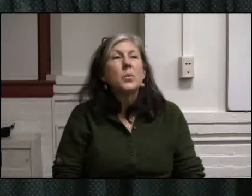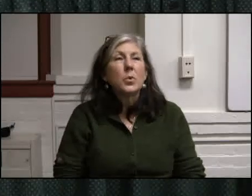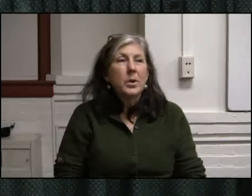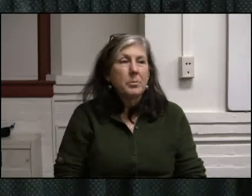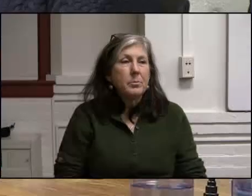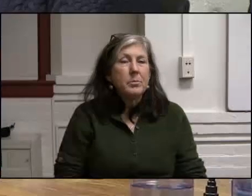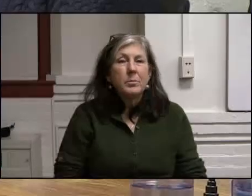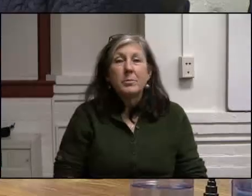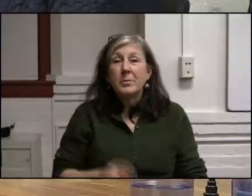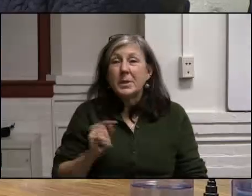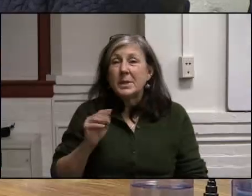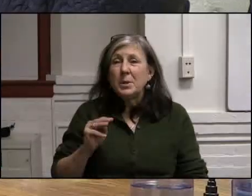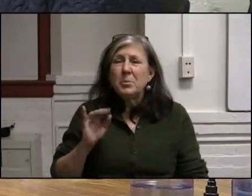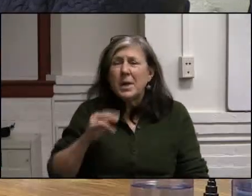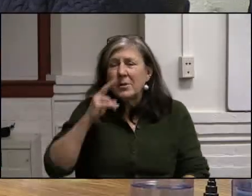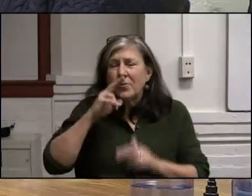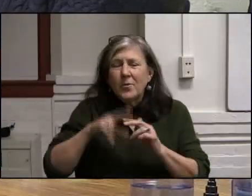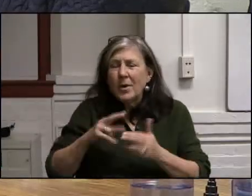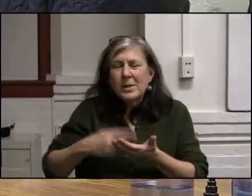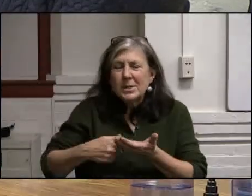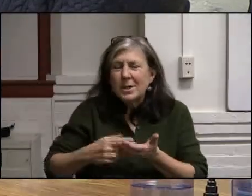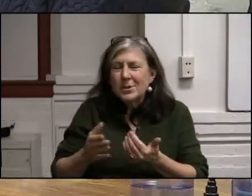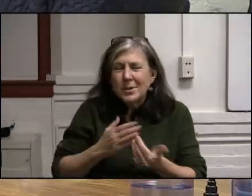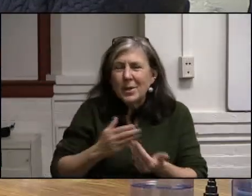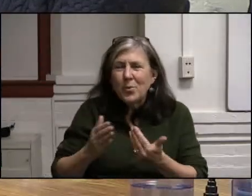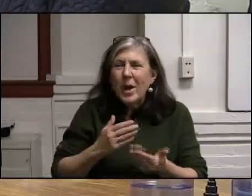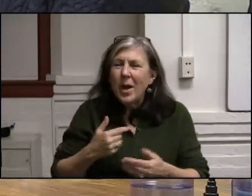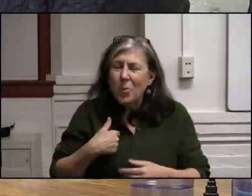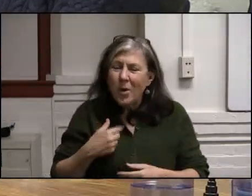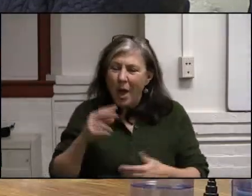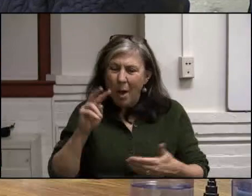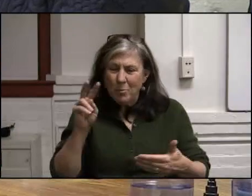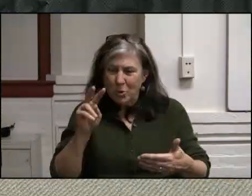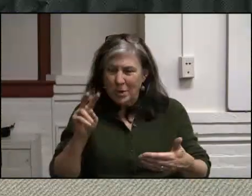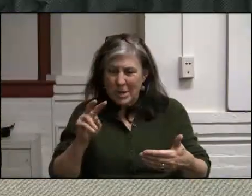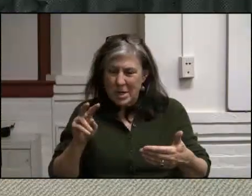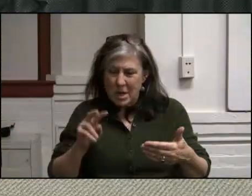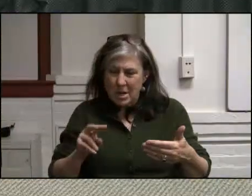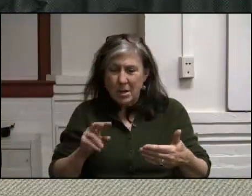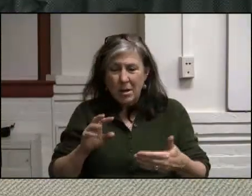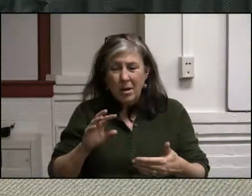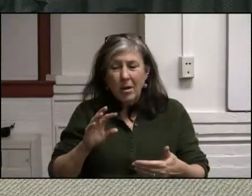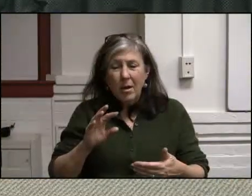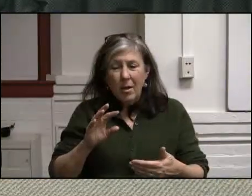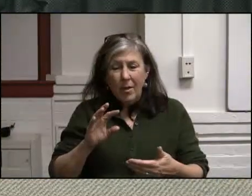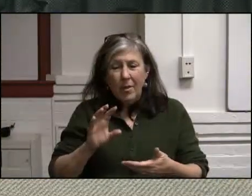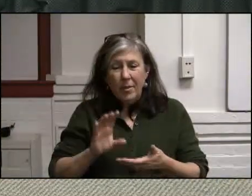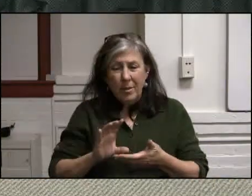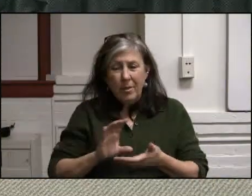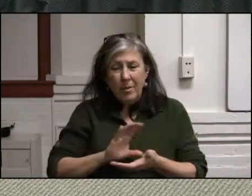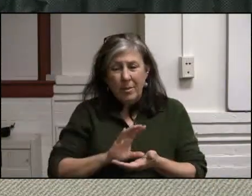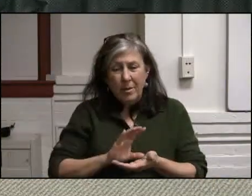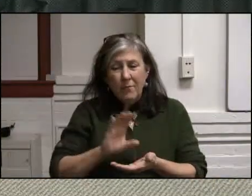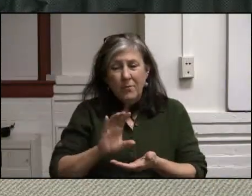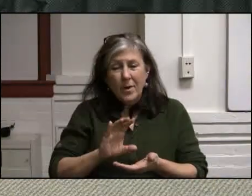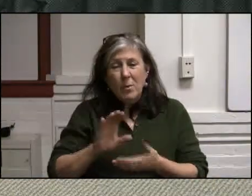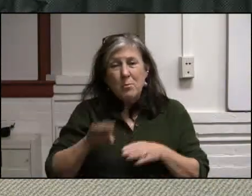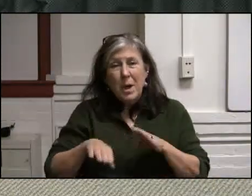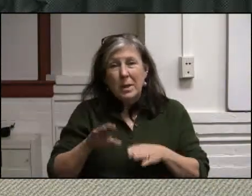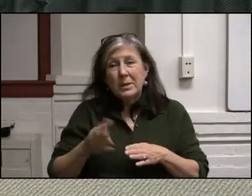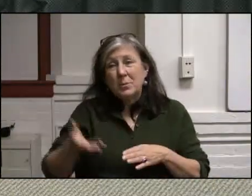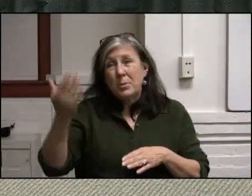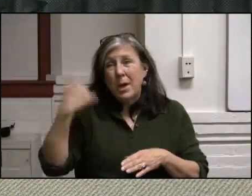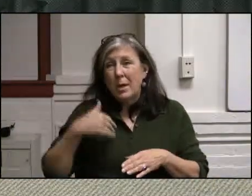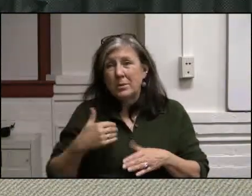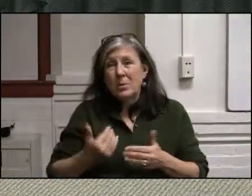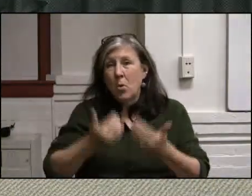And that's always a fun discussion, anyway. Well, I'm looking at them, the fund balance in the past has, can take a whole meeting on by